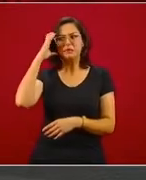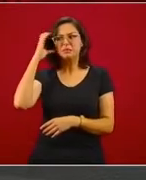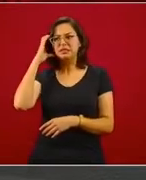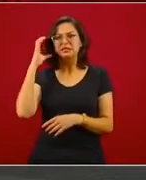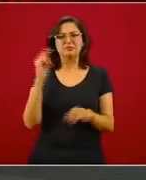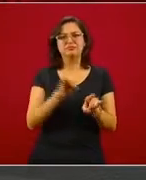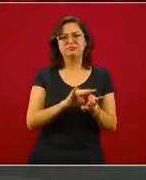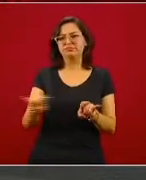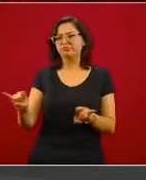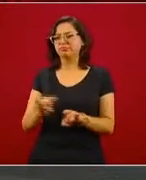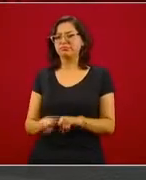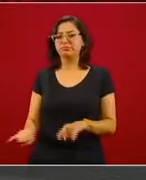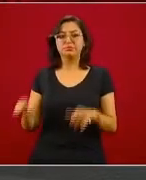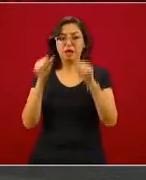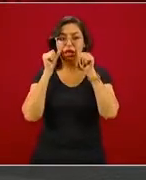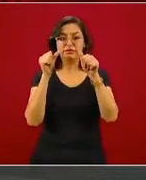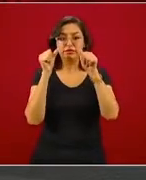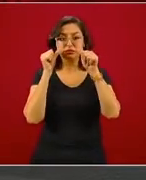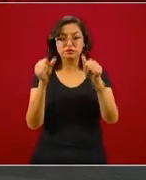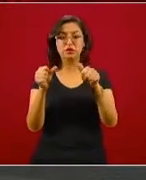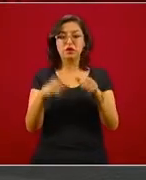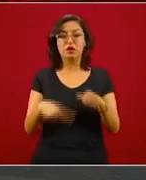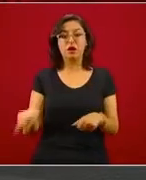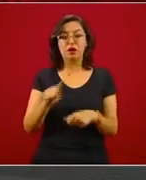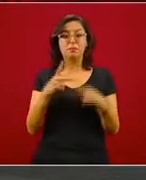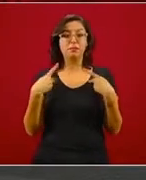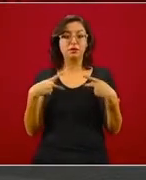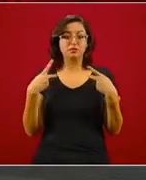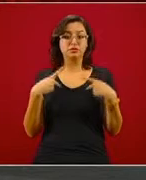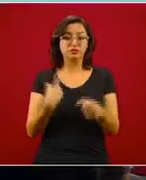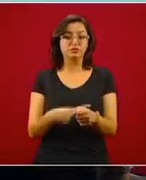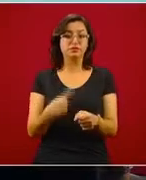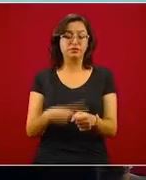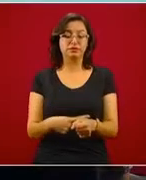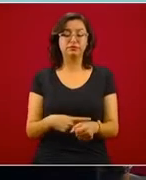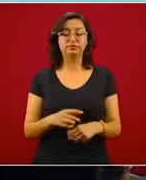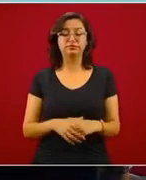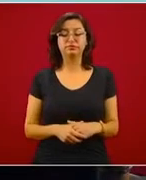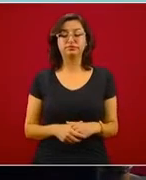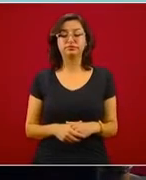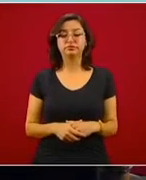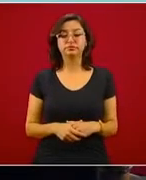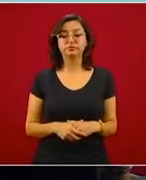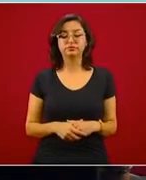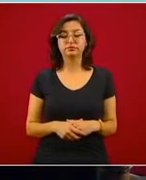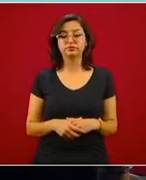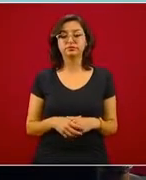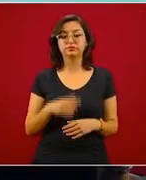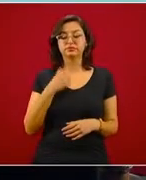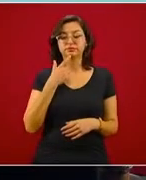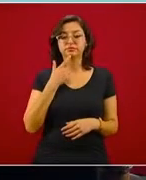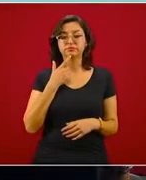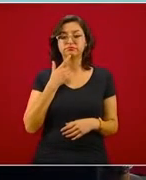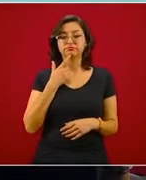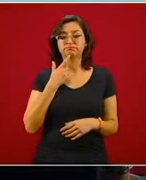institution has to make those beds available to people who are ill.